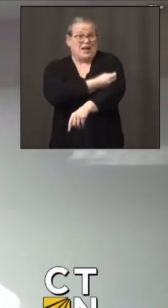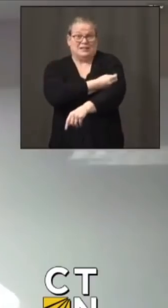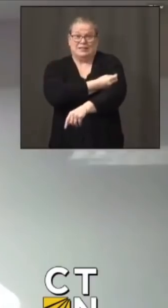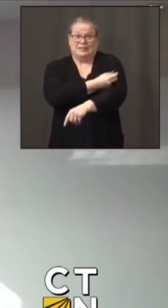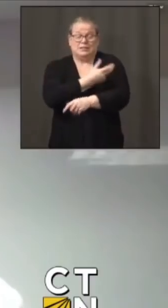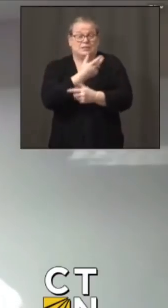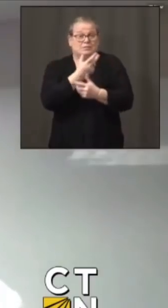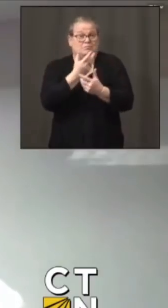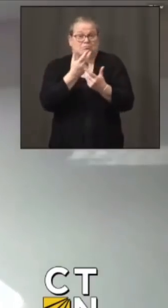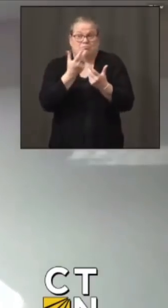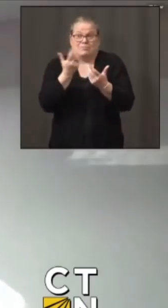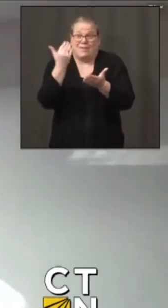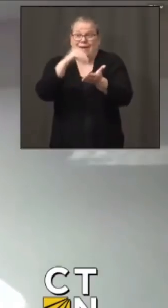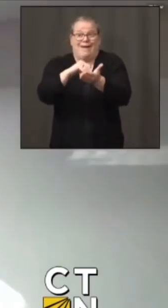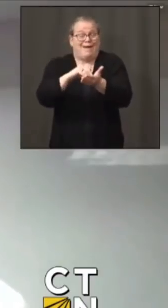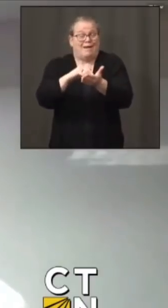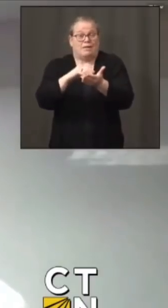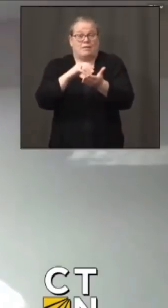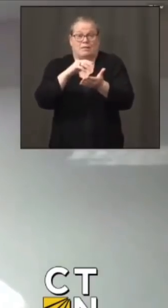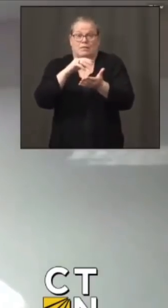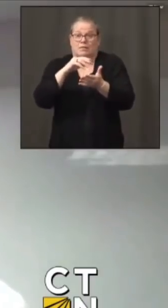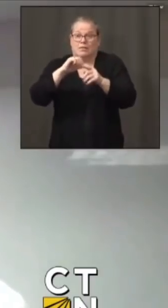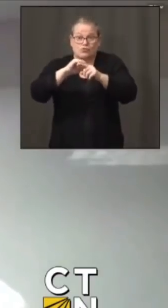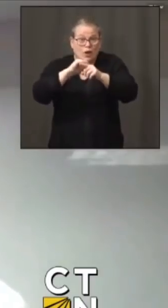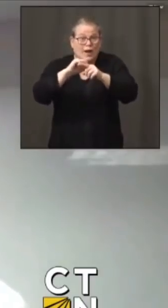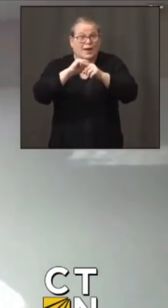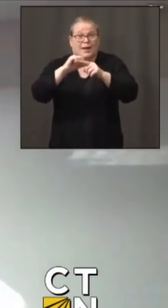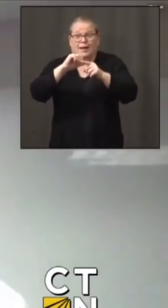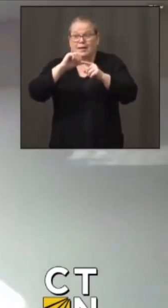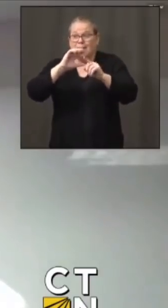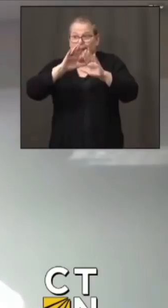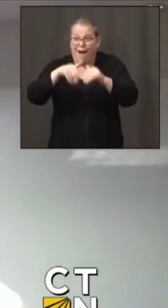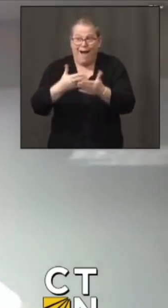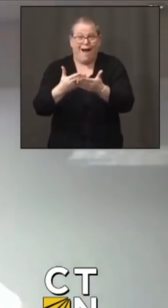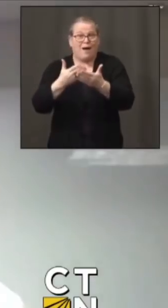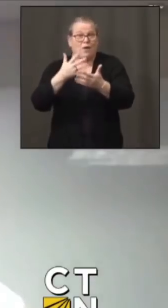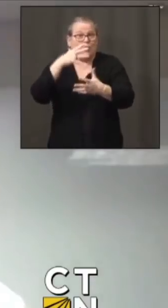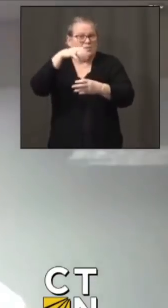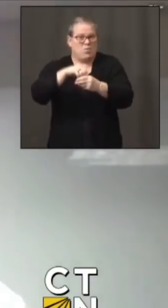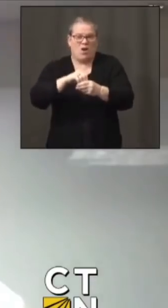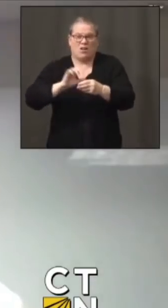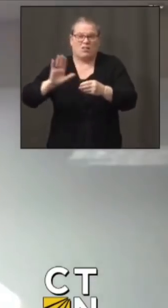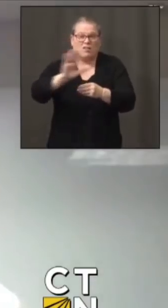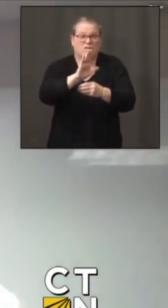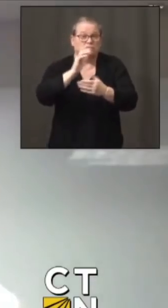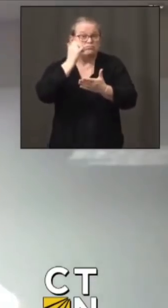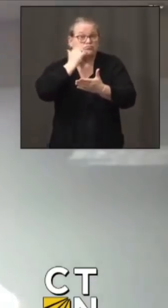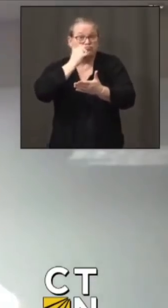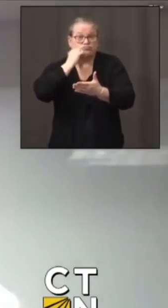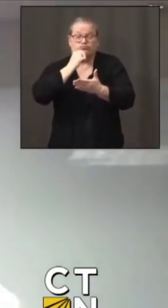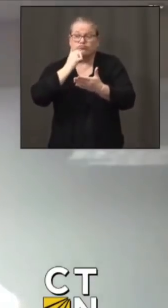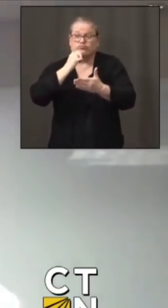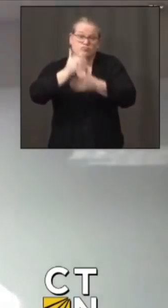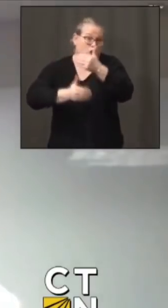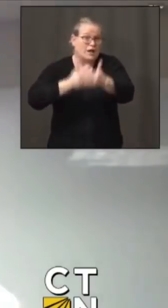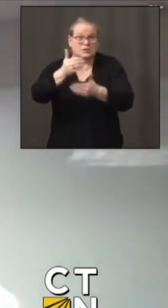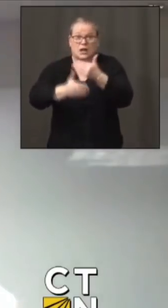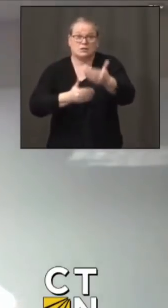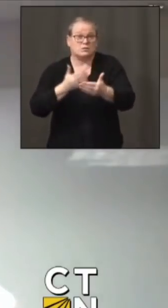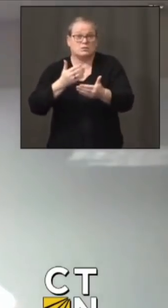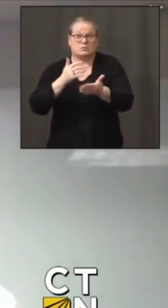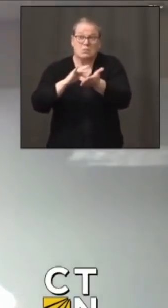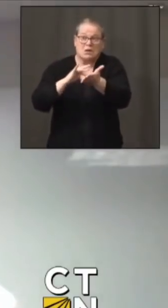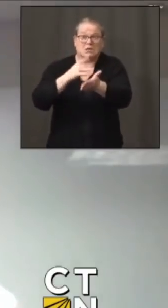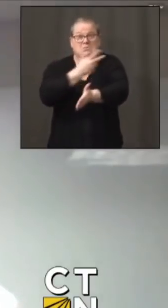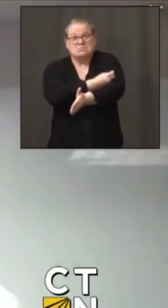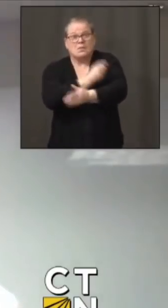reconstitution itself, again, it's a part of the normal clinical process. There's some medication that needs to be reconstituted, and our pharmacist was